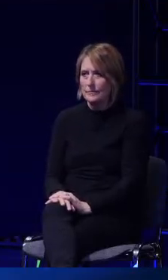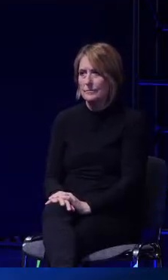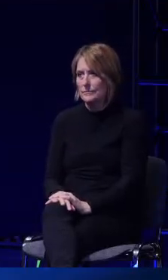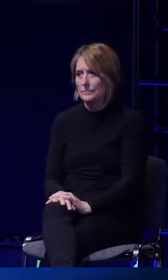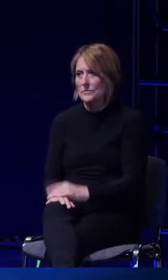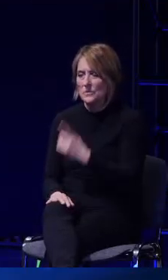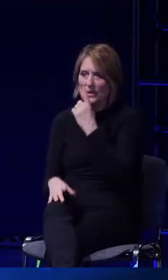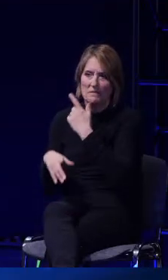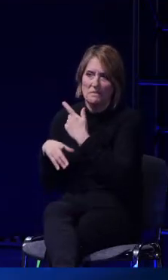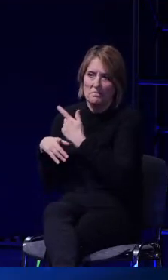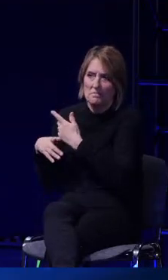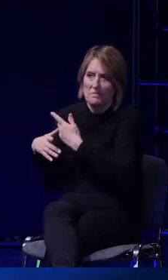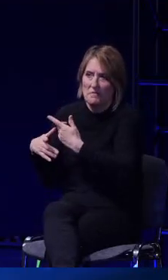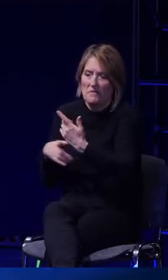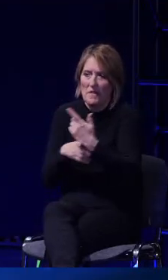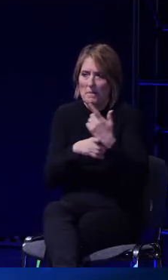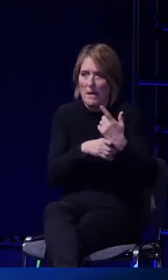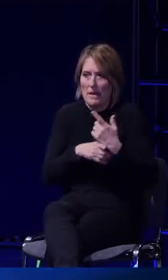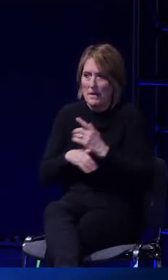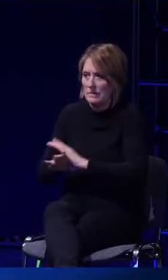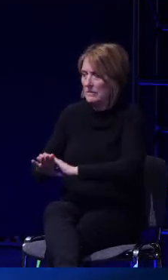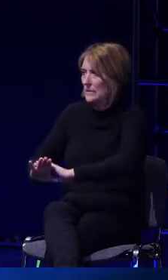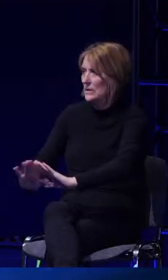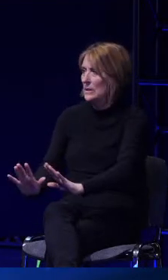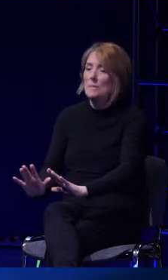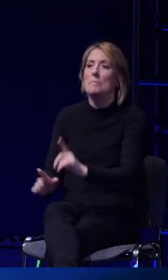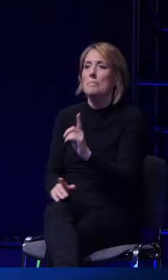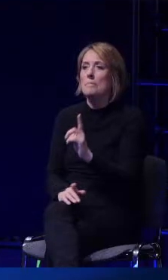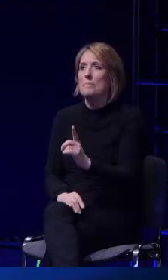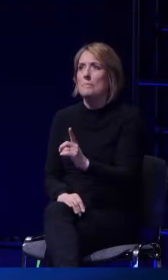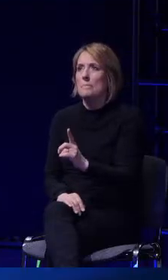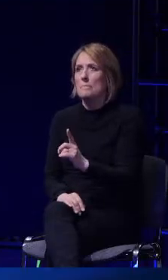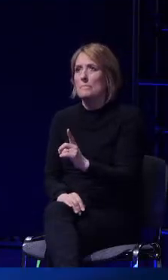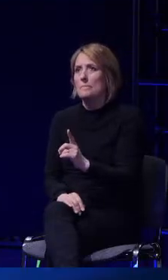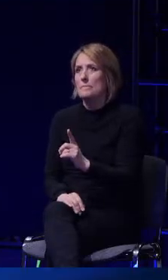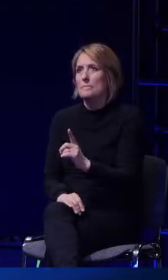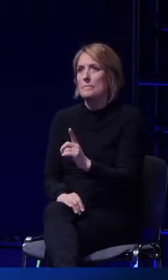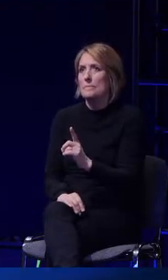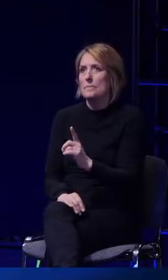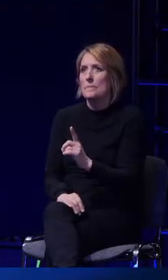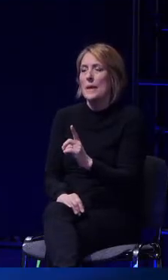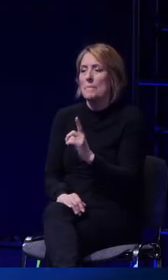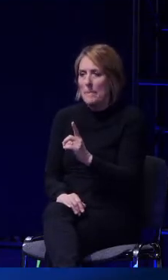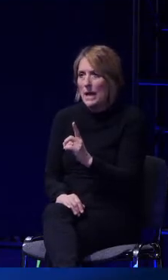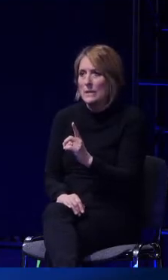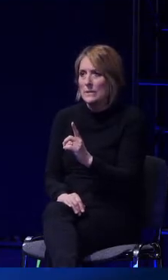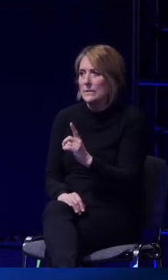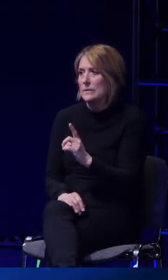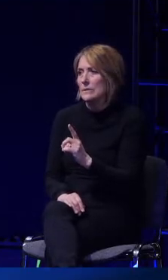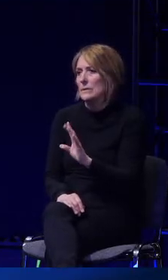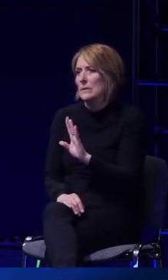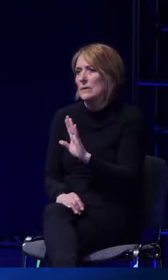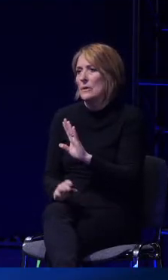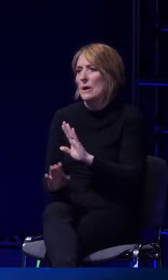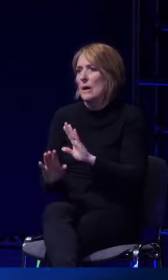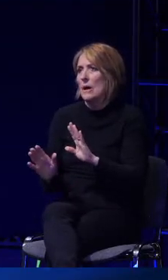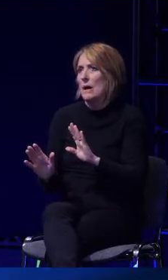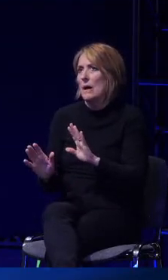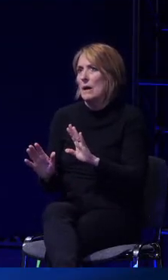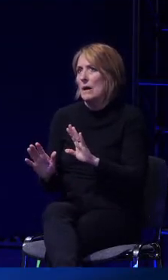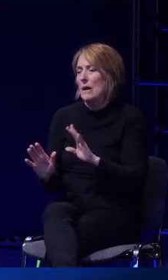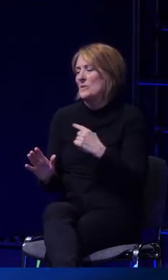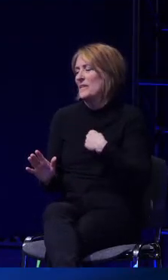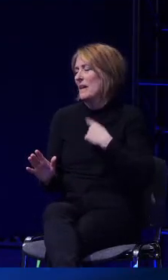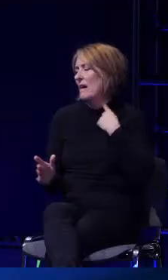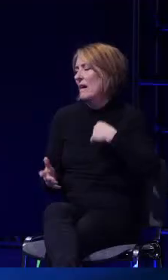filmmaking. That said, I don't think it should be overlooked as like, I'm a very